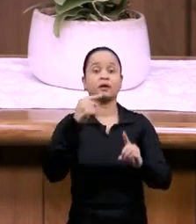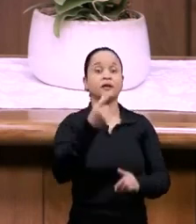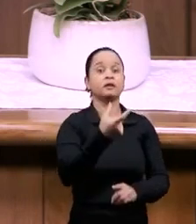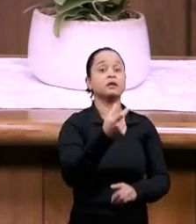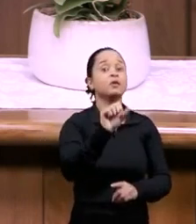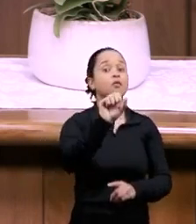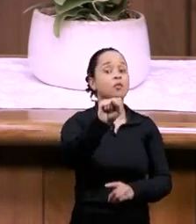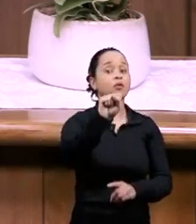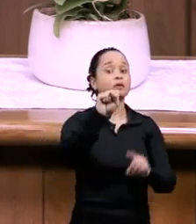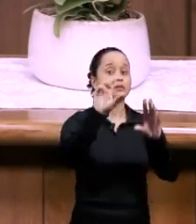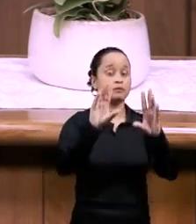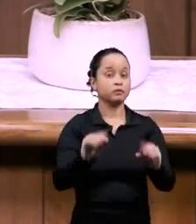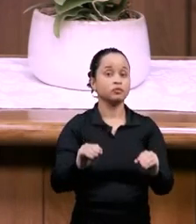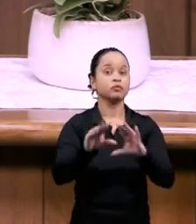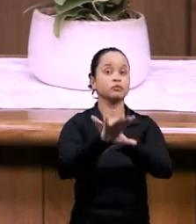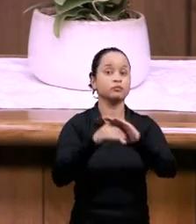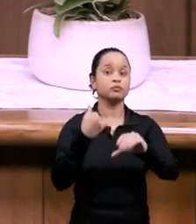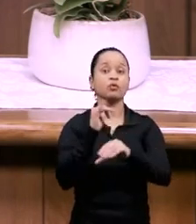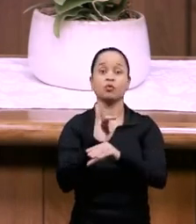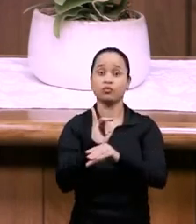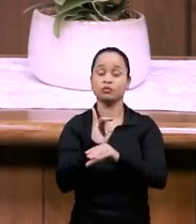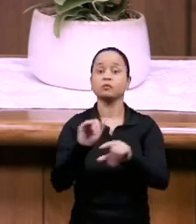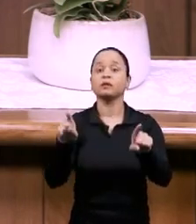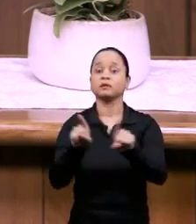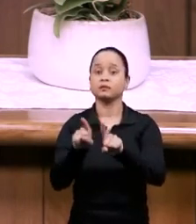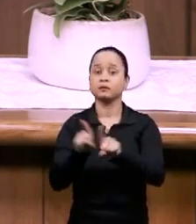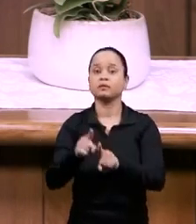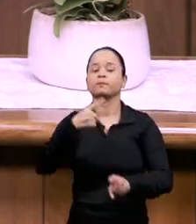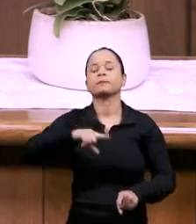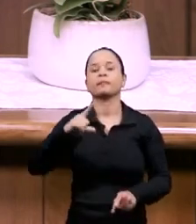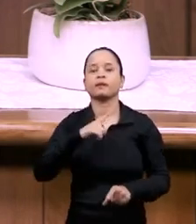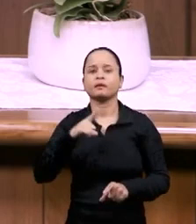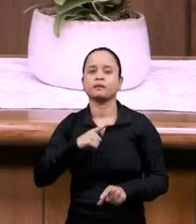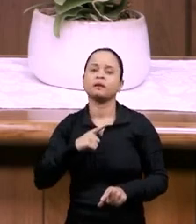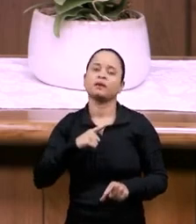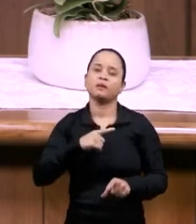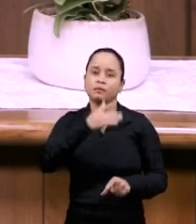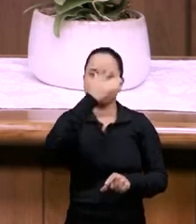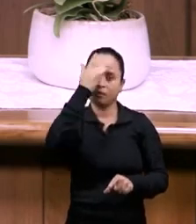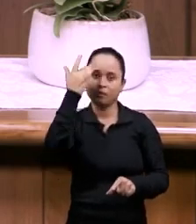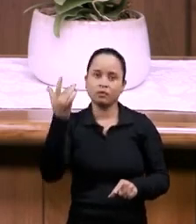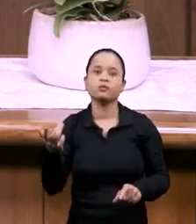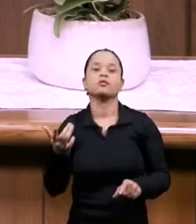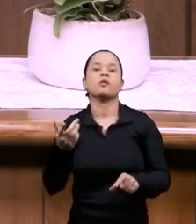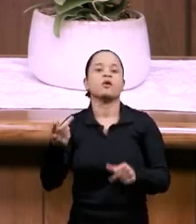7:30 local time at our churches, and 8 o'clock on YouTube, local Brazil time.